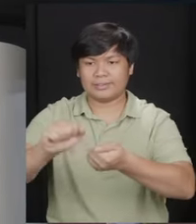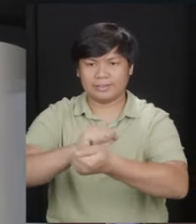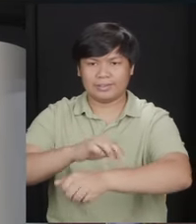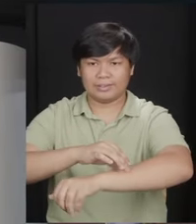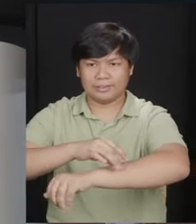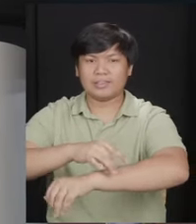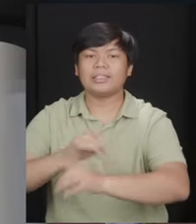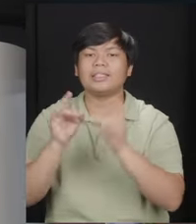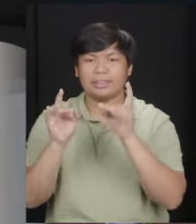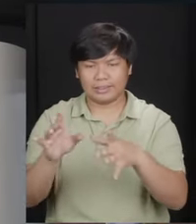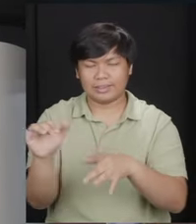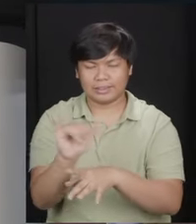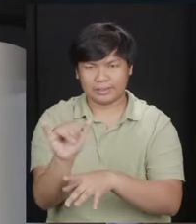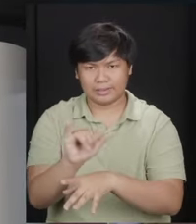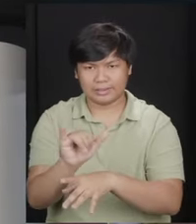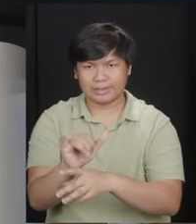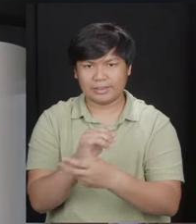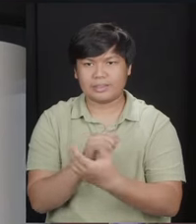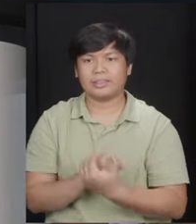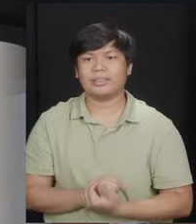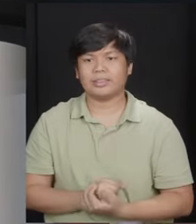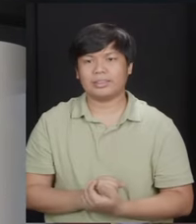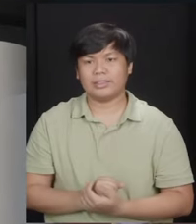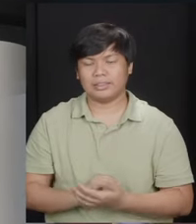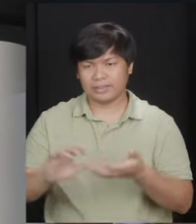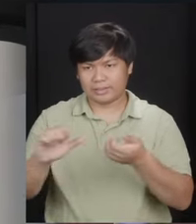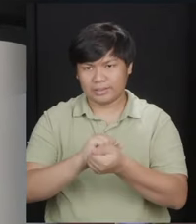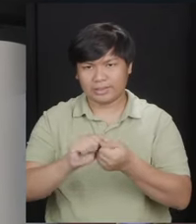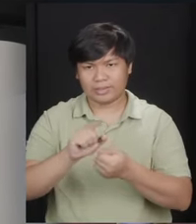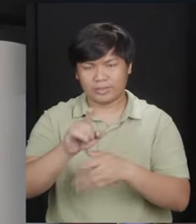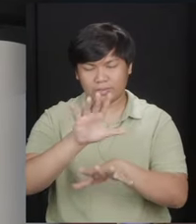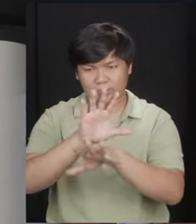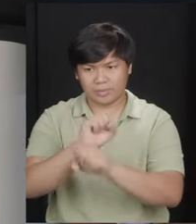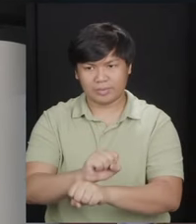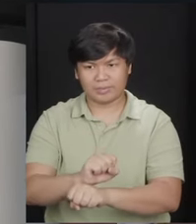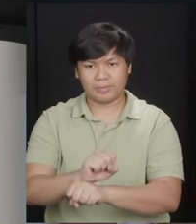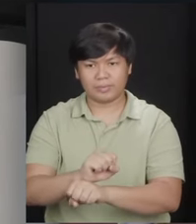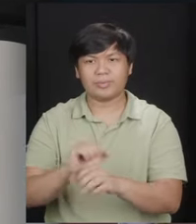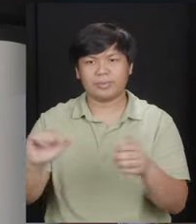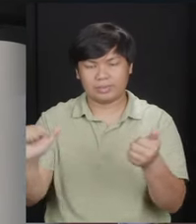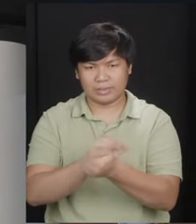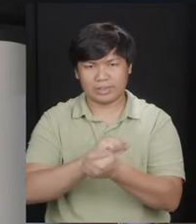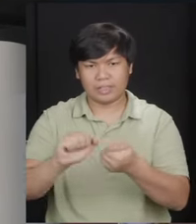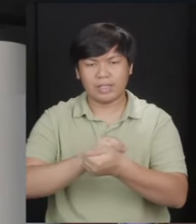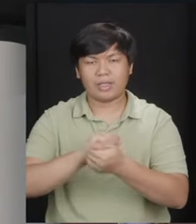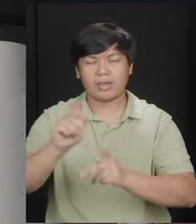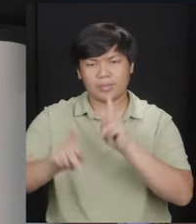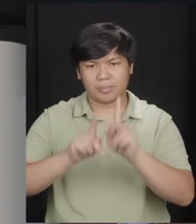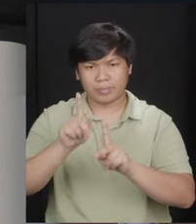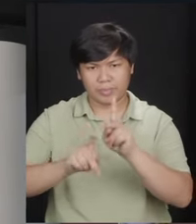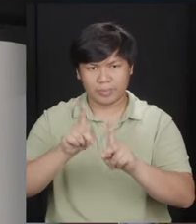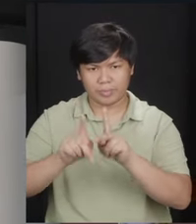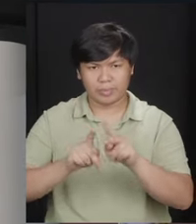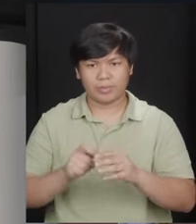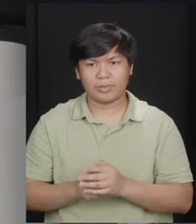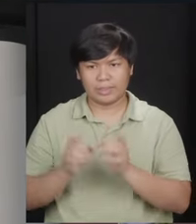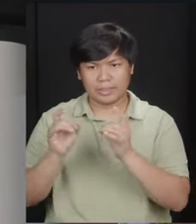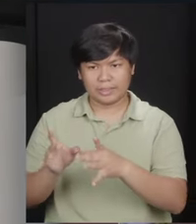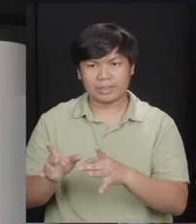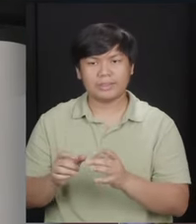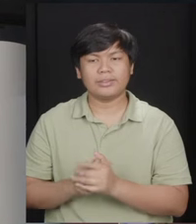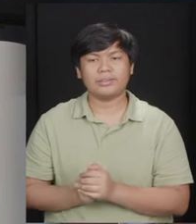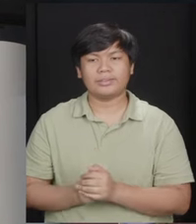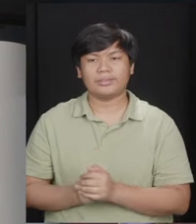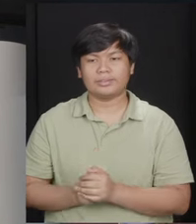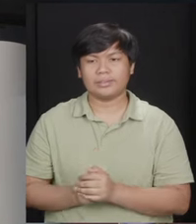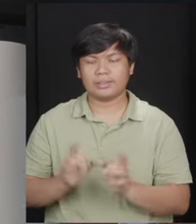hatred is like acid. It destroys you if you have it. It will destroy the people on whom you pour it out. Hate is